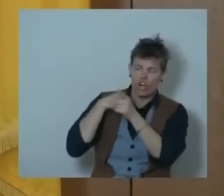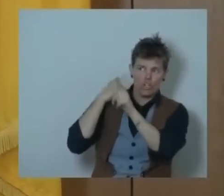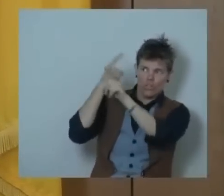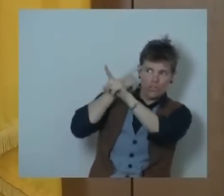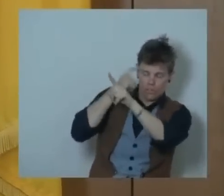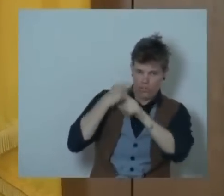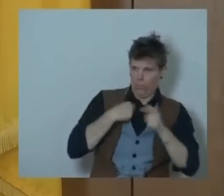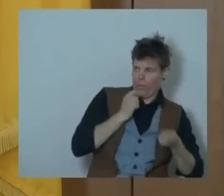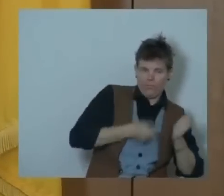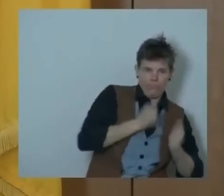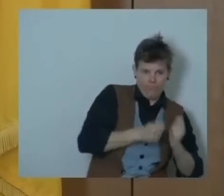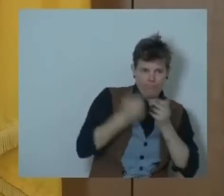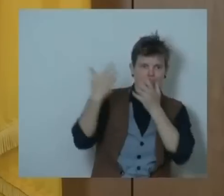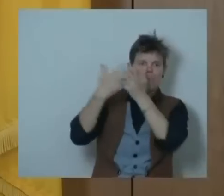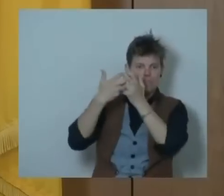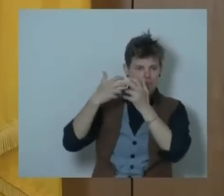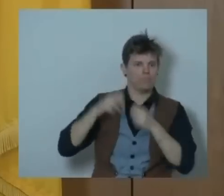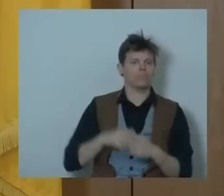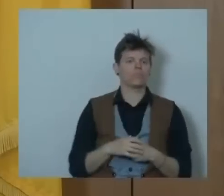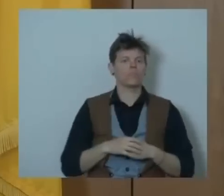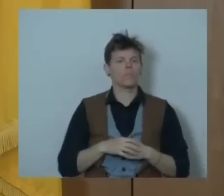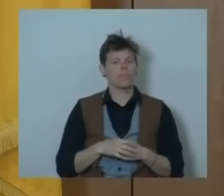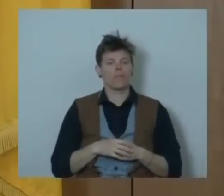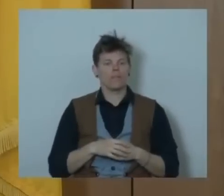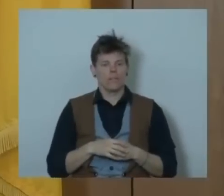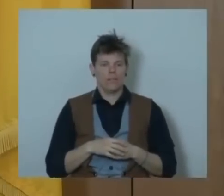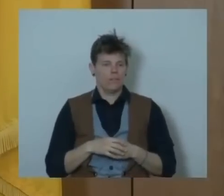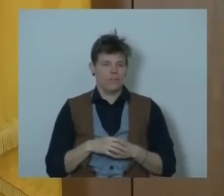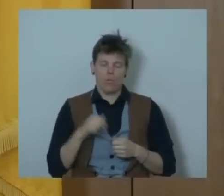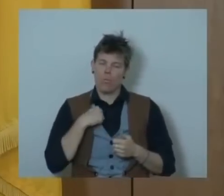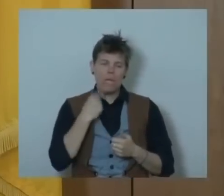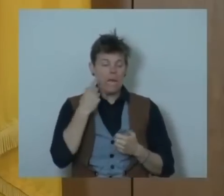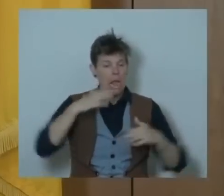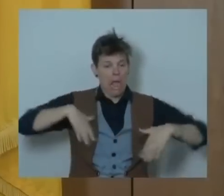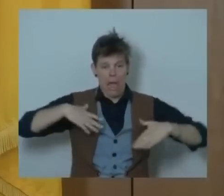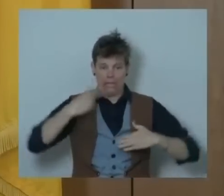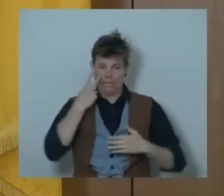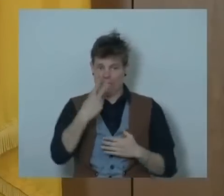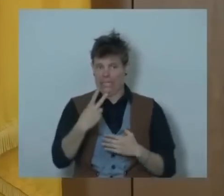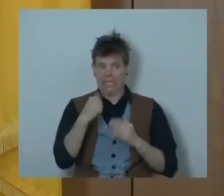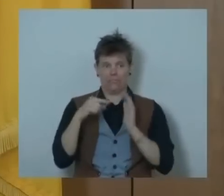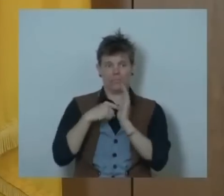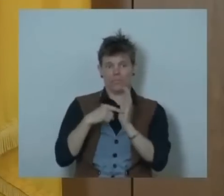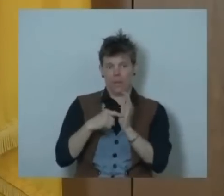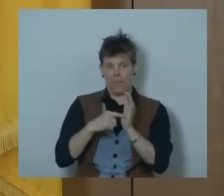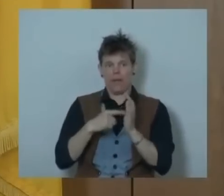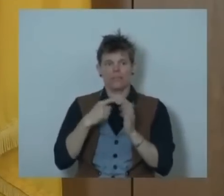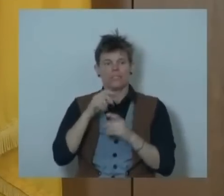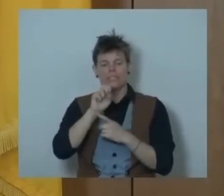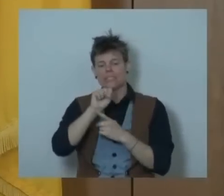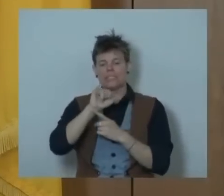population that is asymptomatic. And we suspected that, but until you